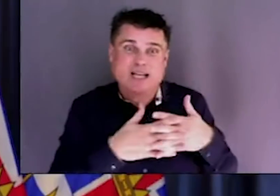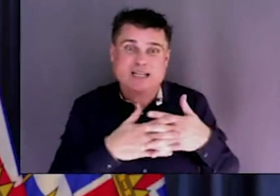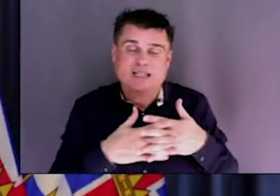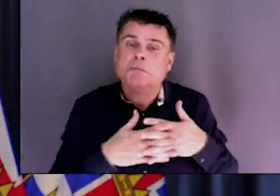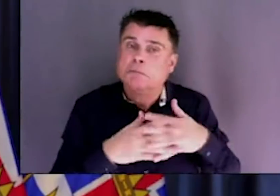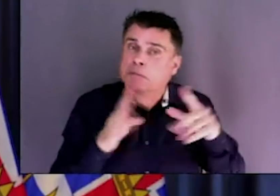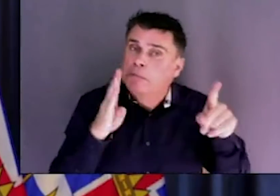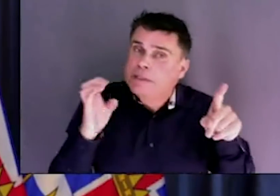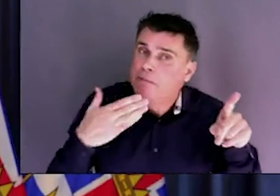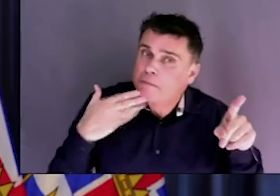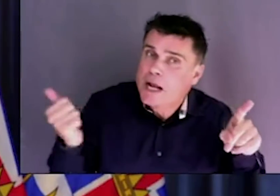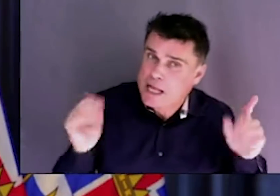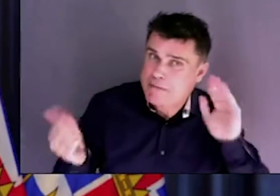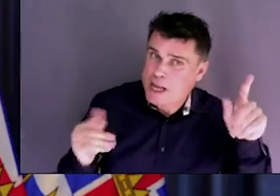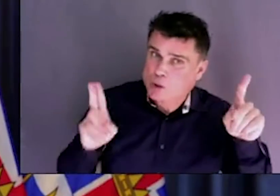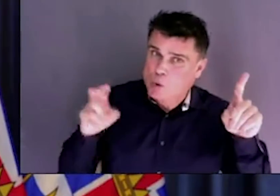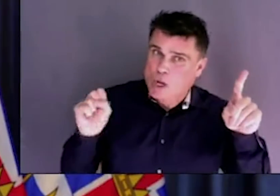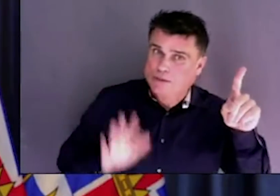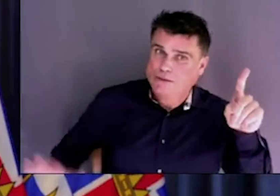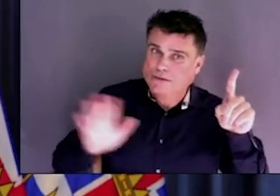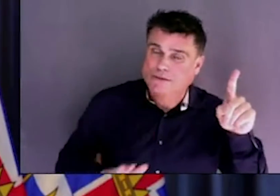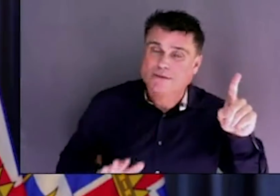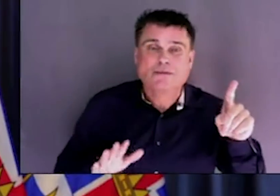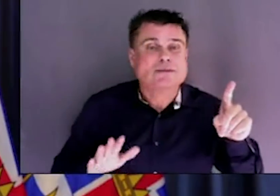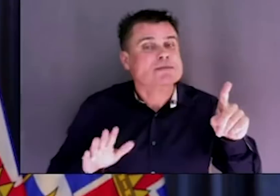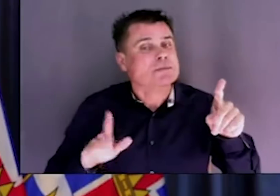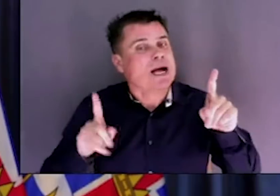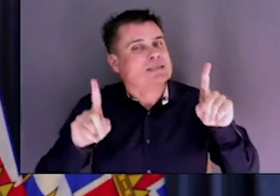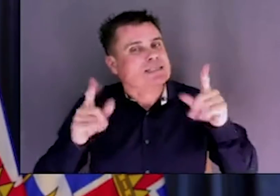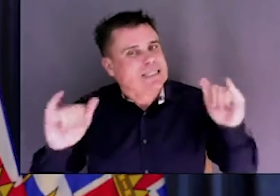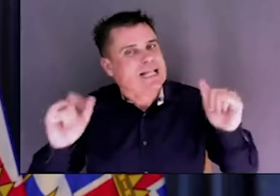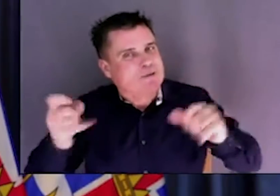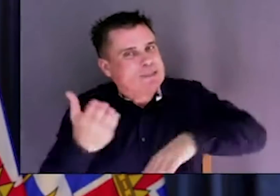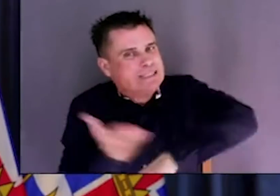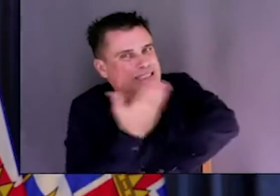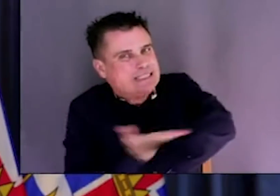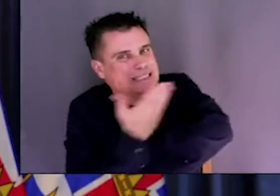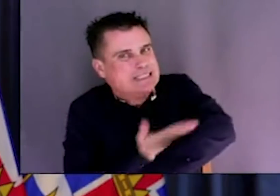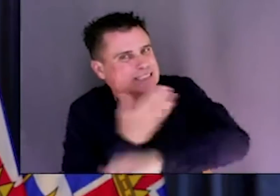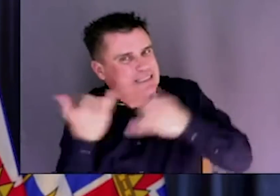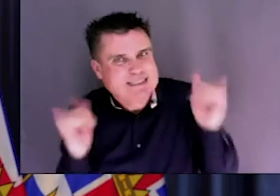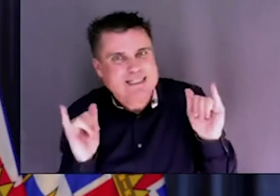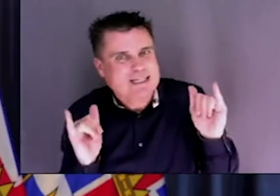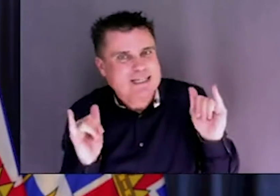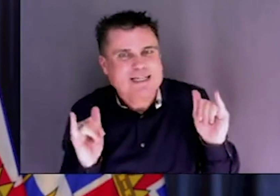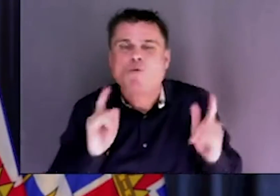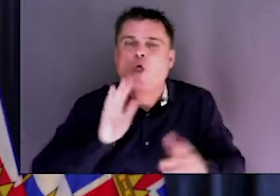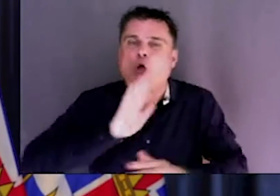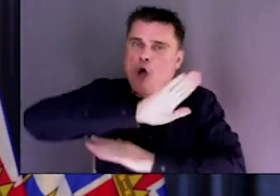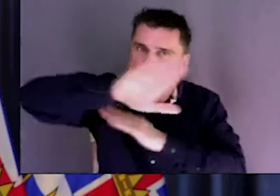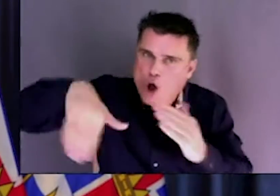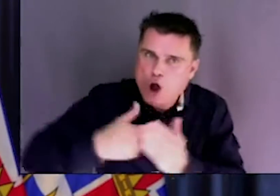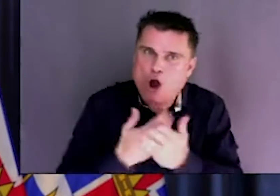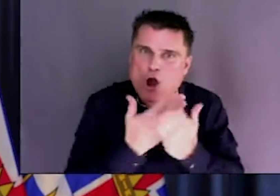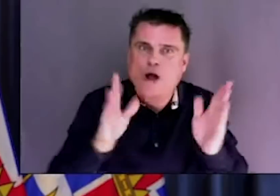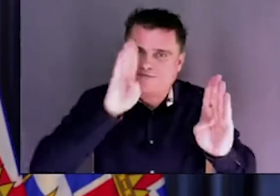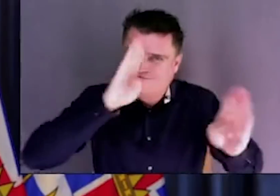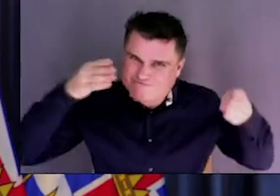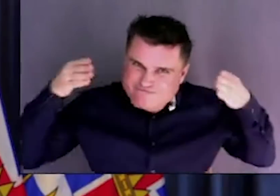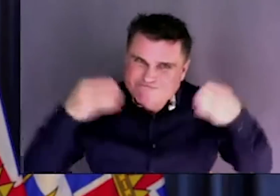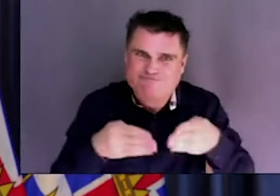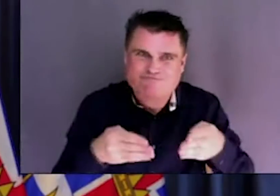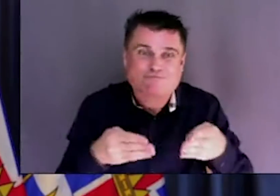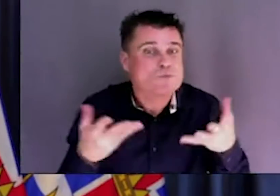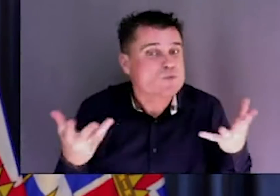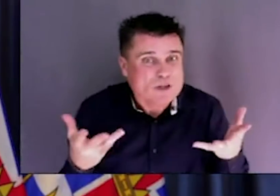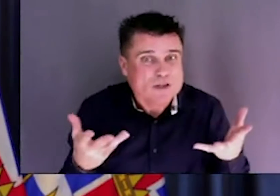in Vancouver Coastal Health. We need to all focus on that and stick to the basic activities that we are essentially required